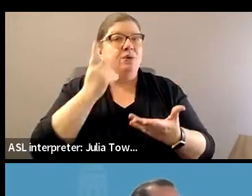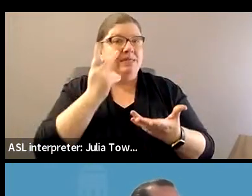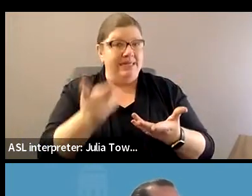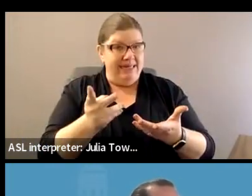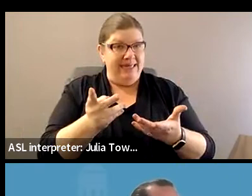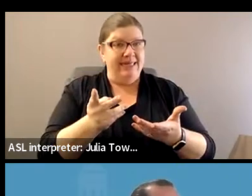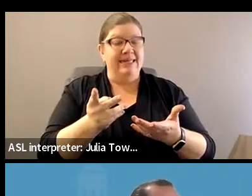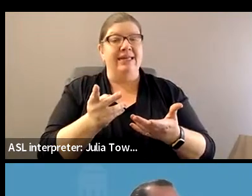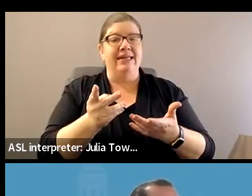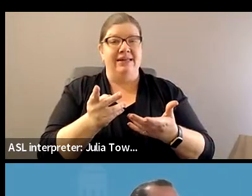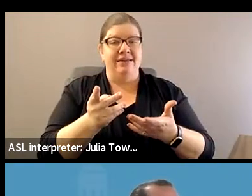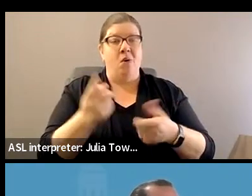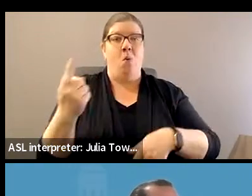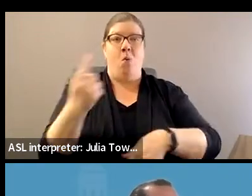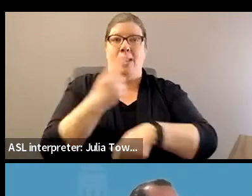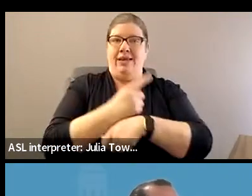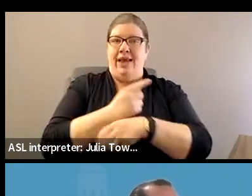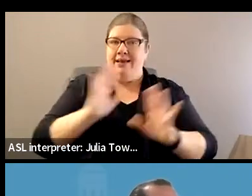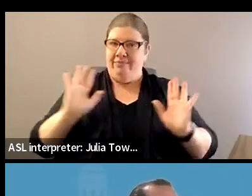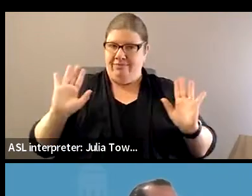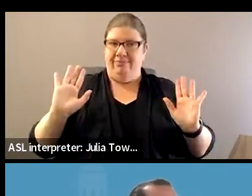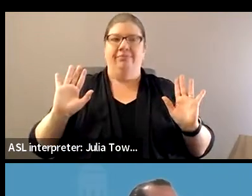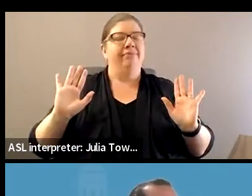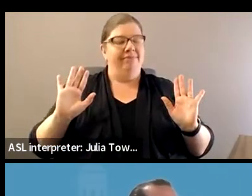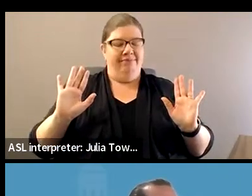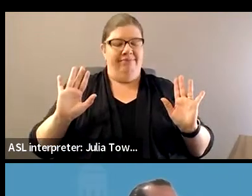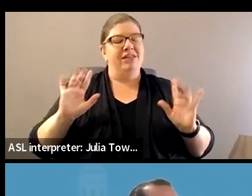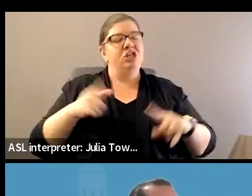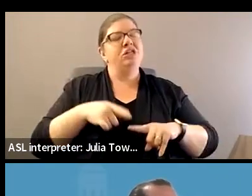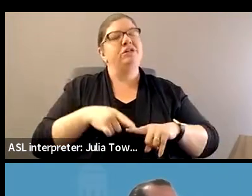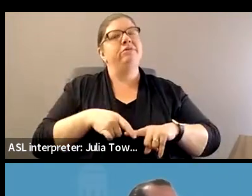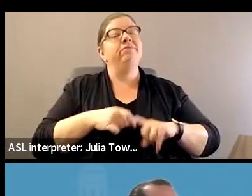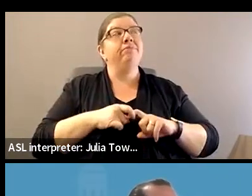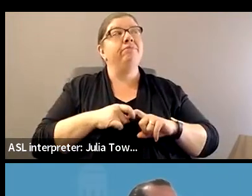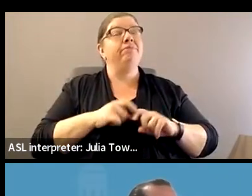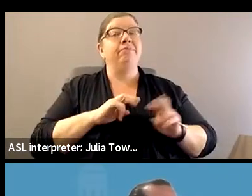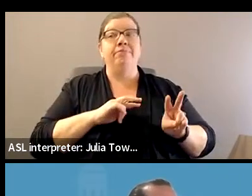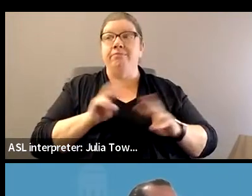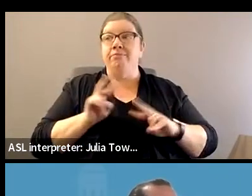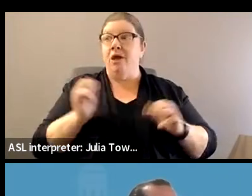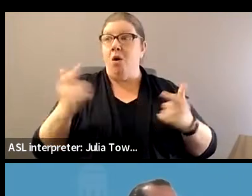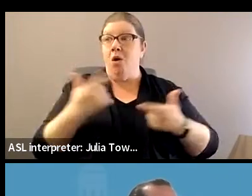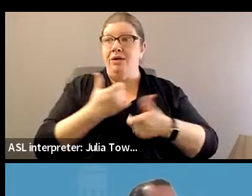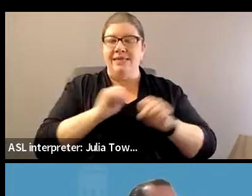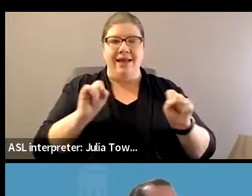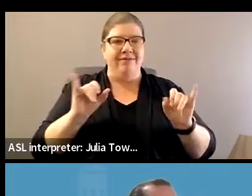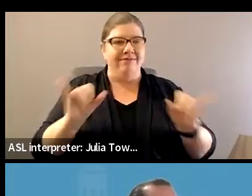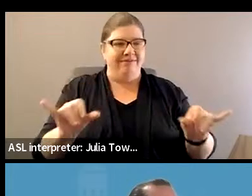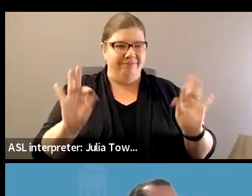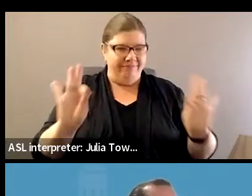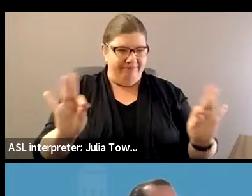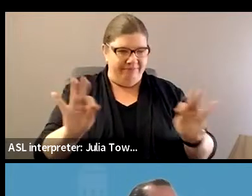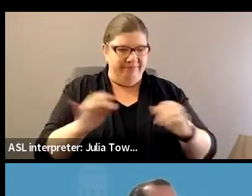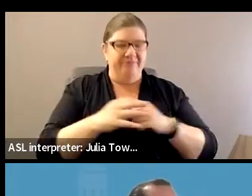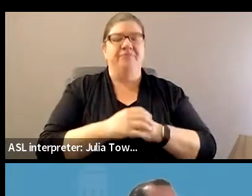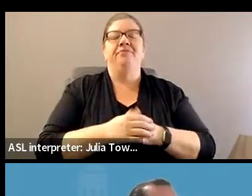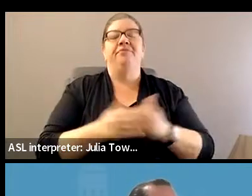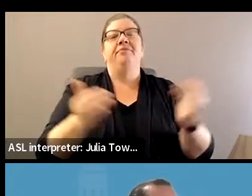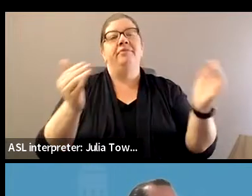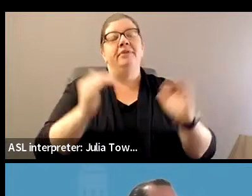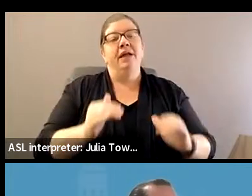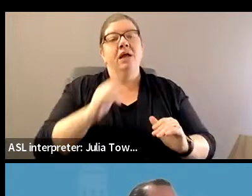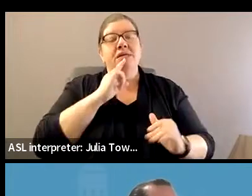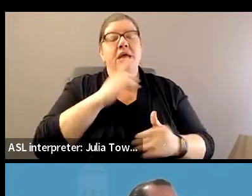that one day was kind of a pause to keep everyone safe. I also want to express